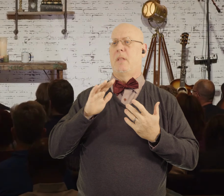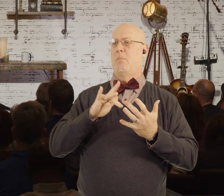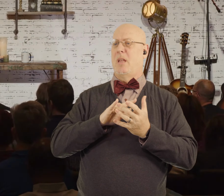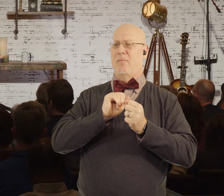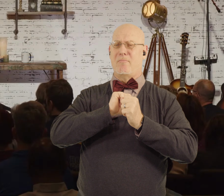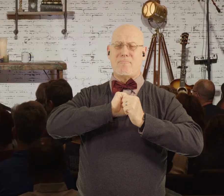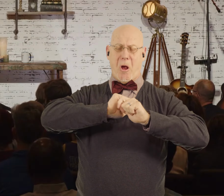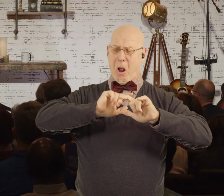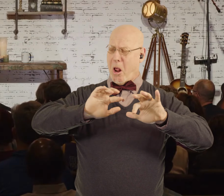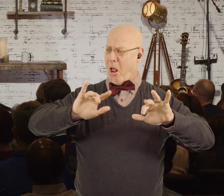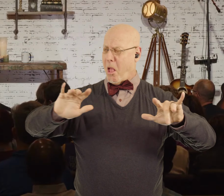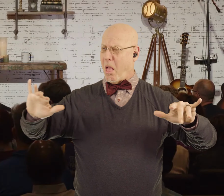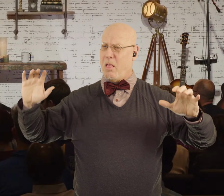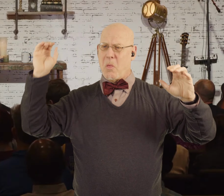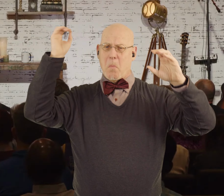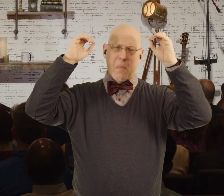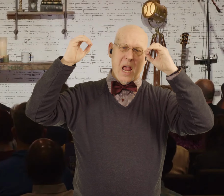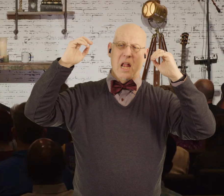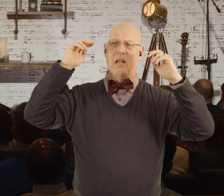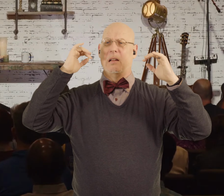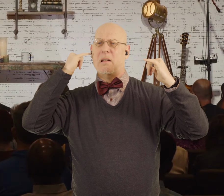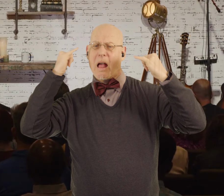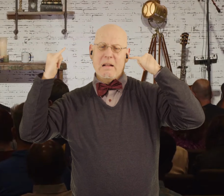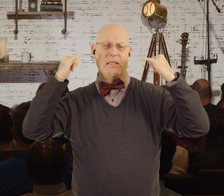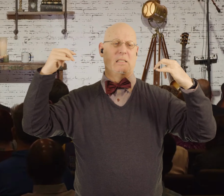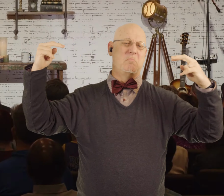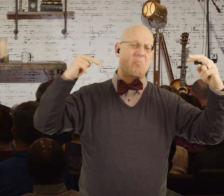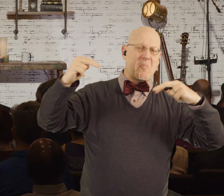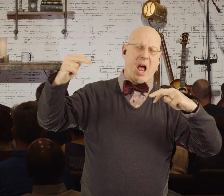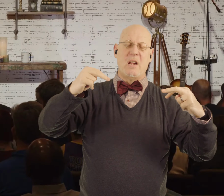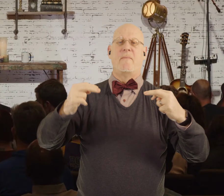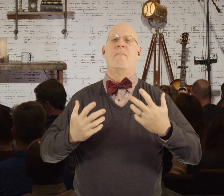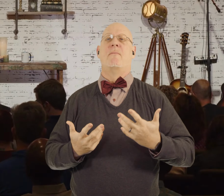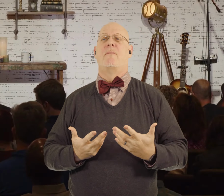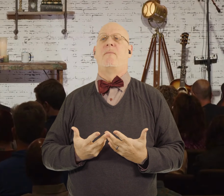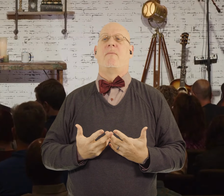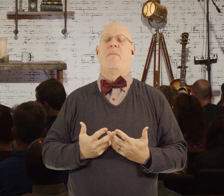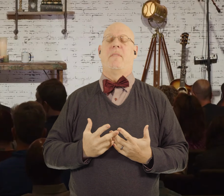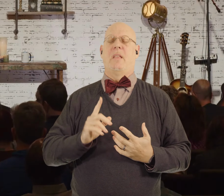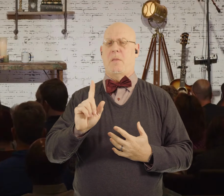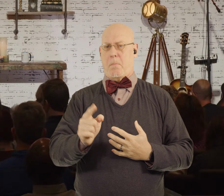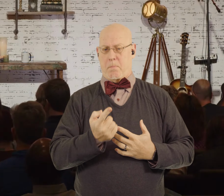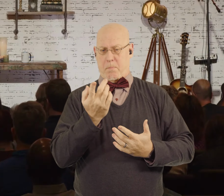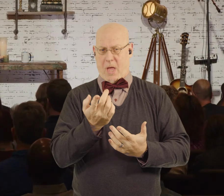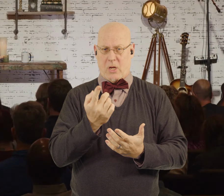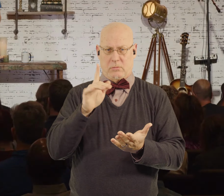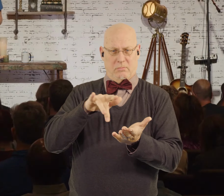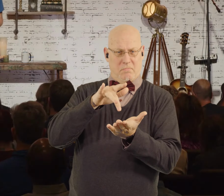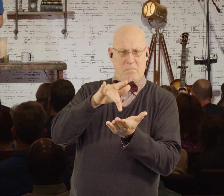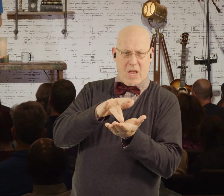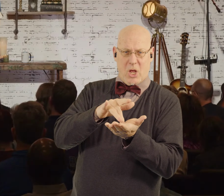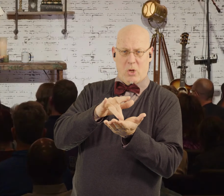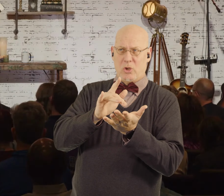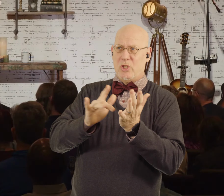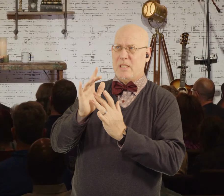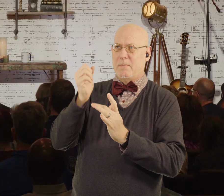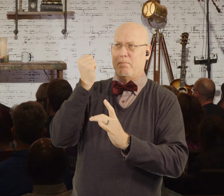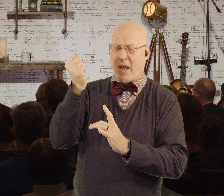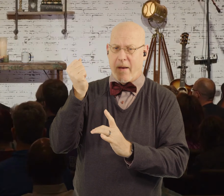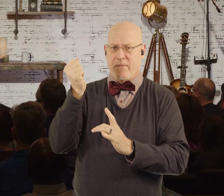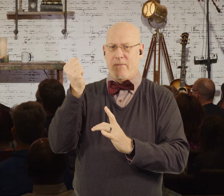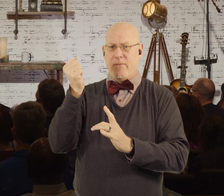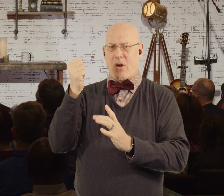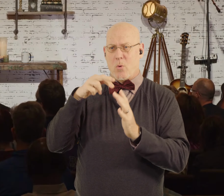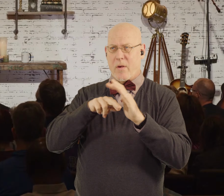in the midst of all these opinions and all these spiels and all these perspectives is Jesus himself in